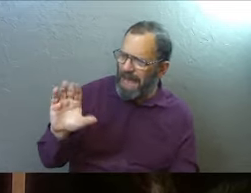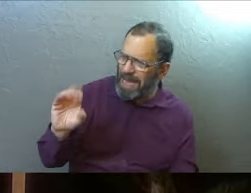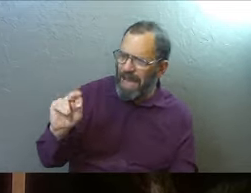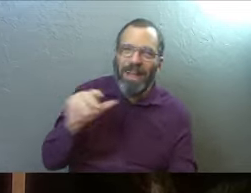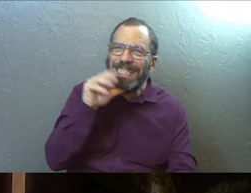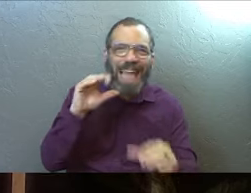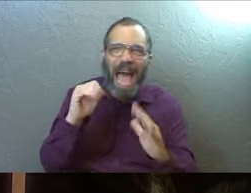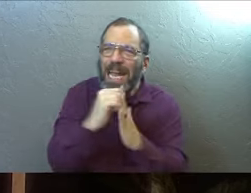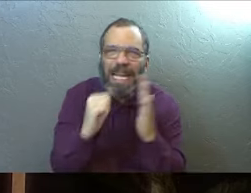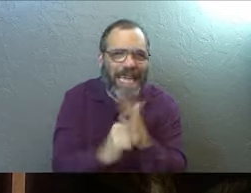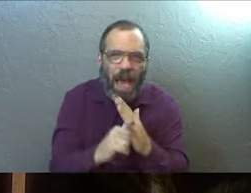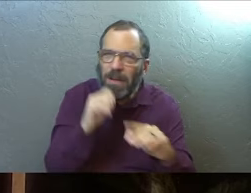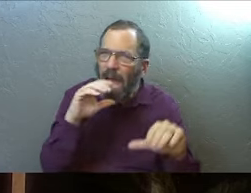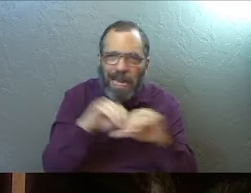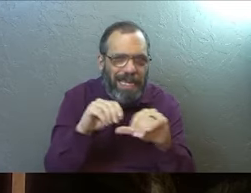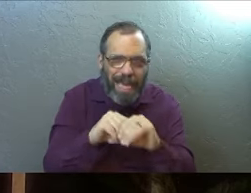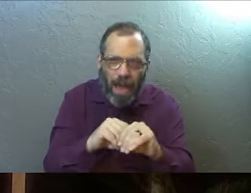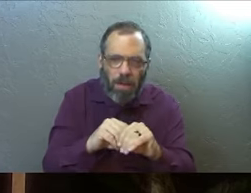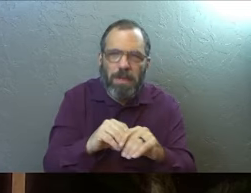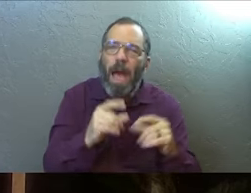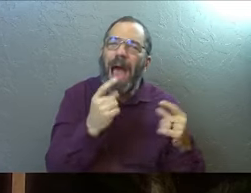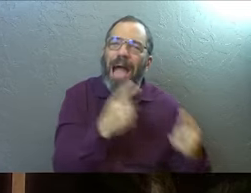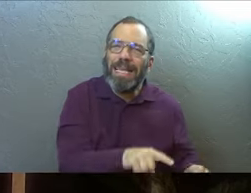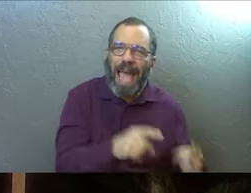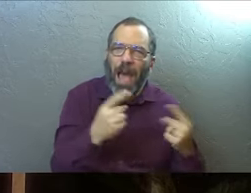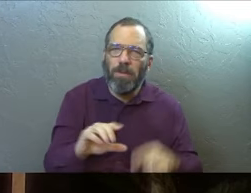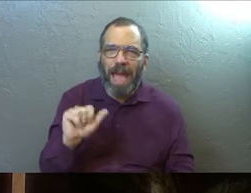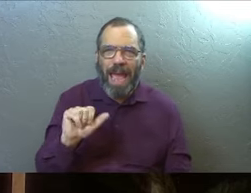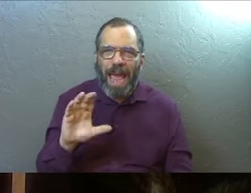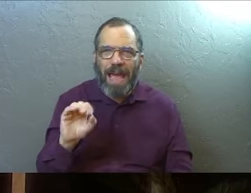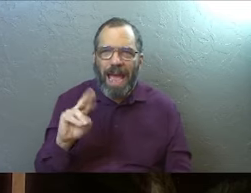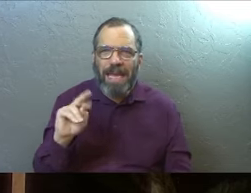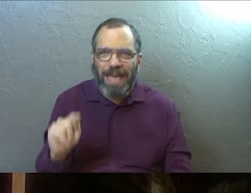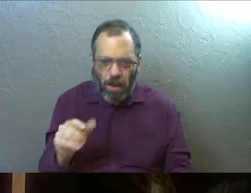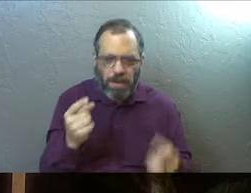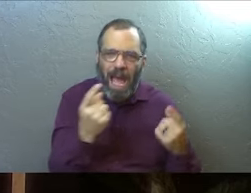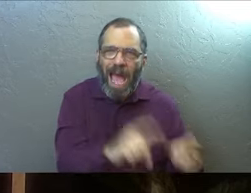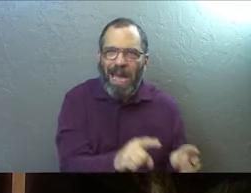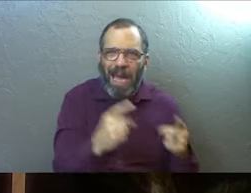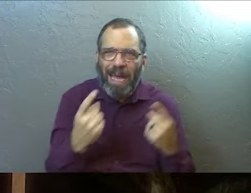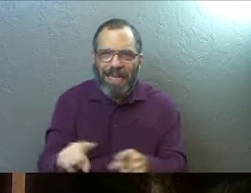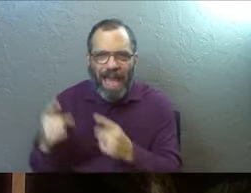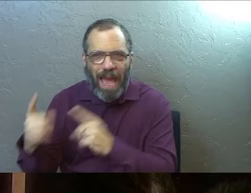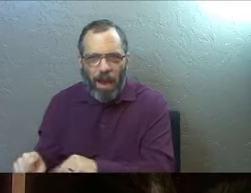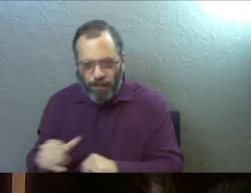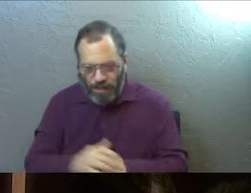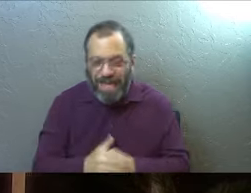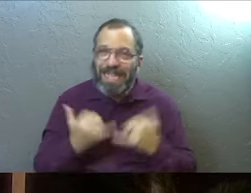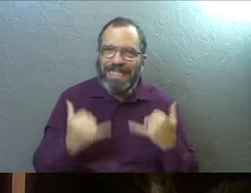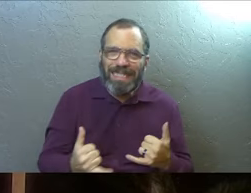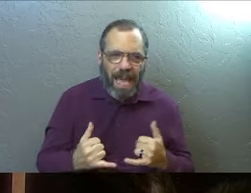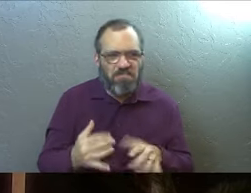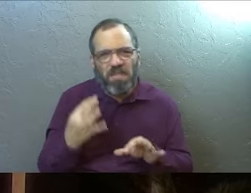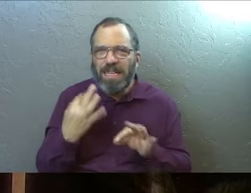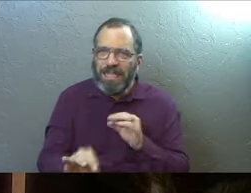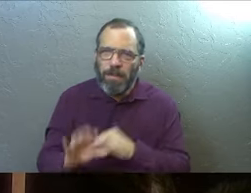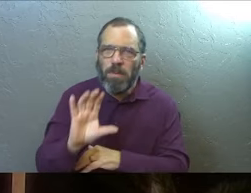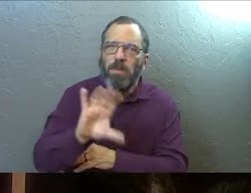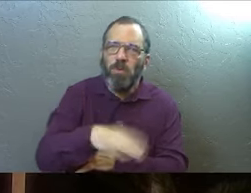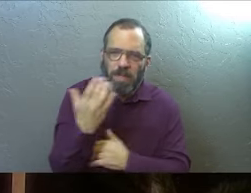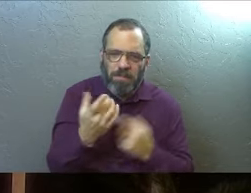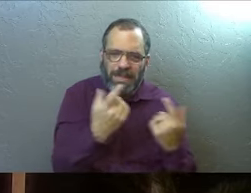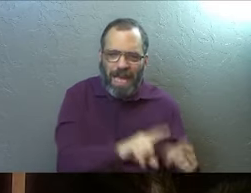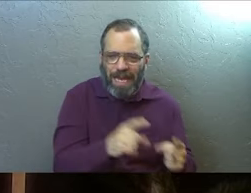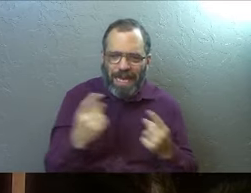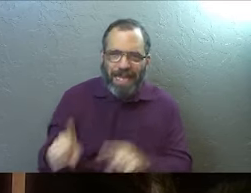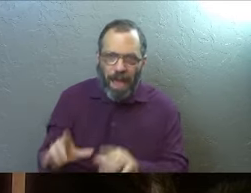Amen. And we're not going to shy away from all that God has for us. And so today is a simple Christmas account,